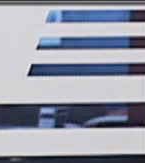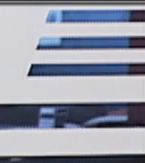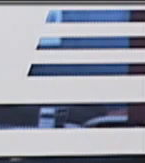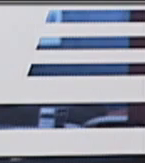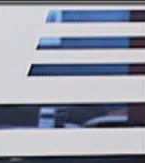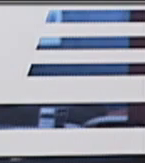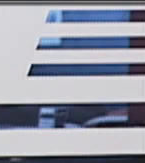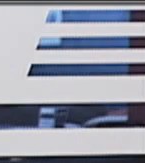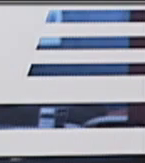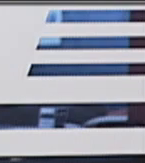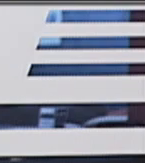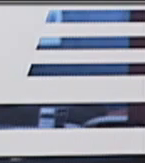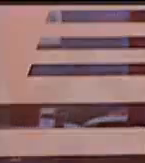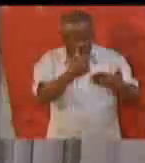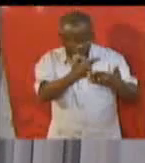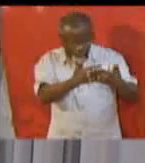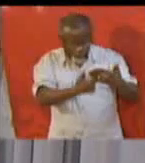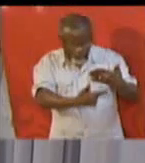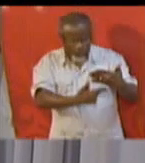with flu-like symptoms.